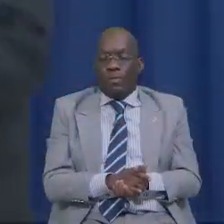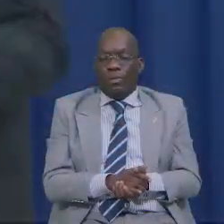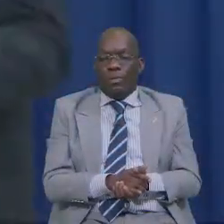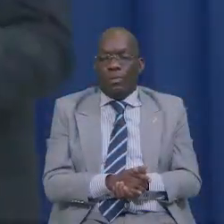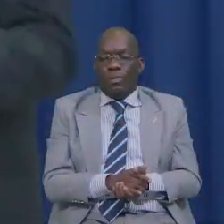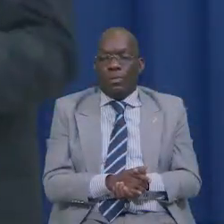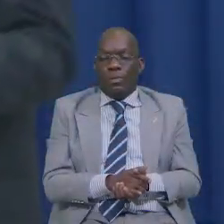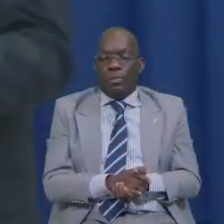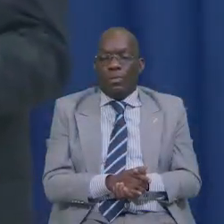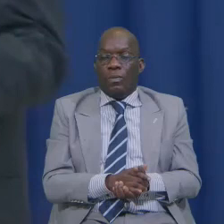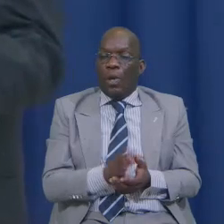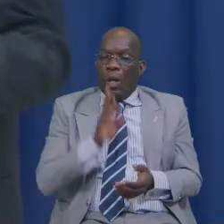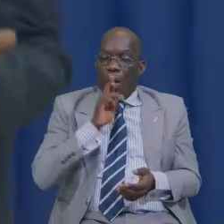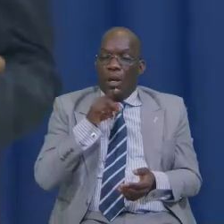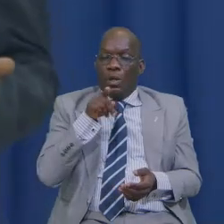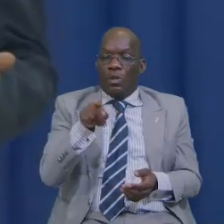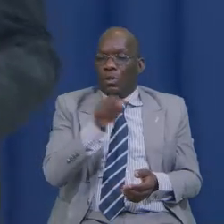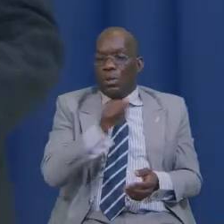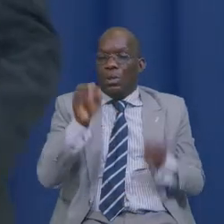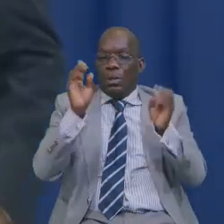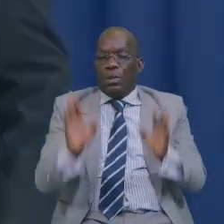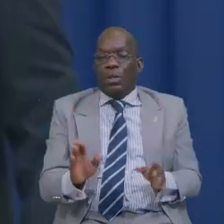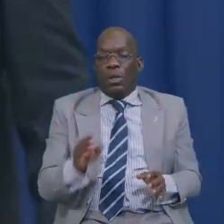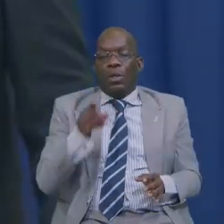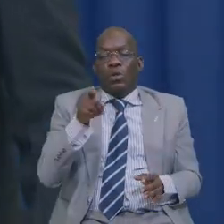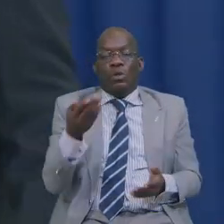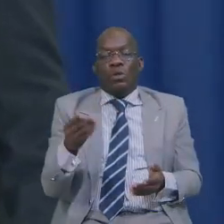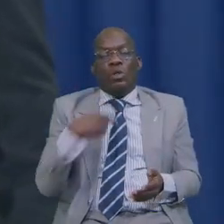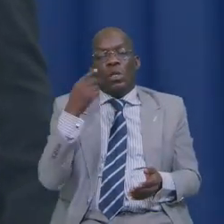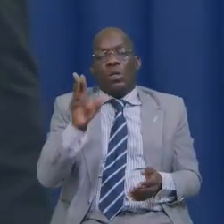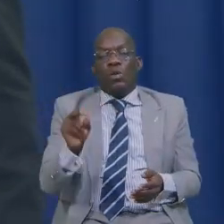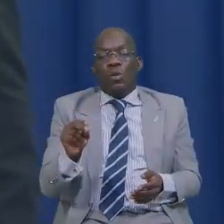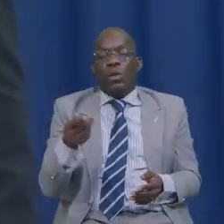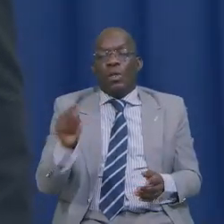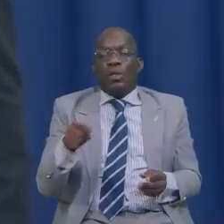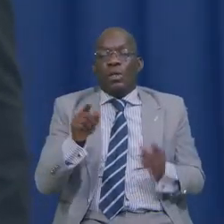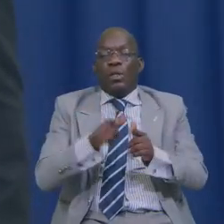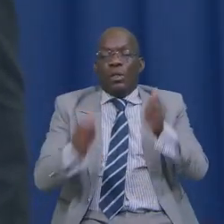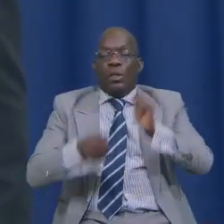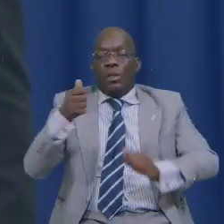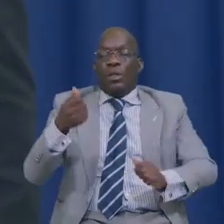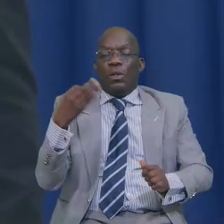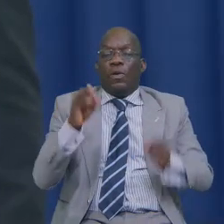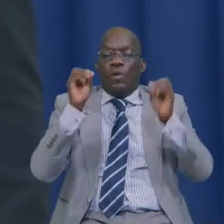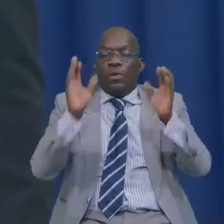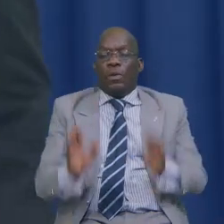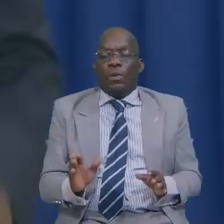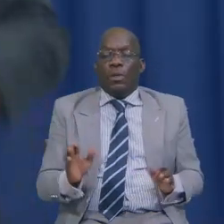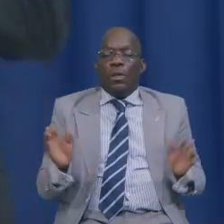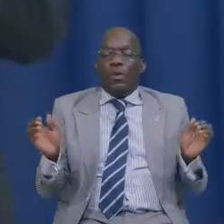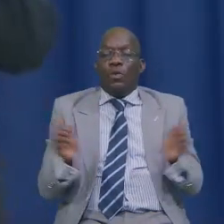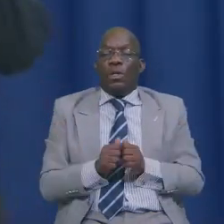Are you a teacher? Maybe you say no, but the greatest of teachers with greatest